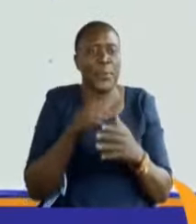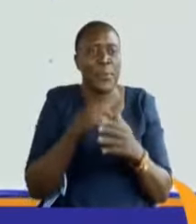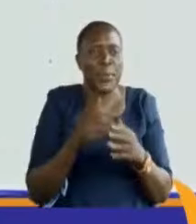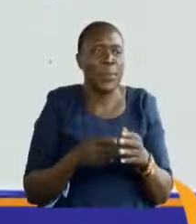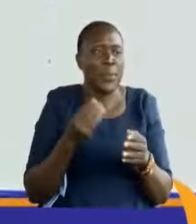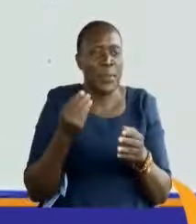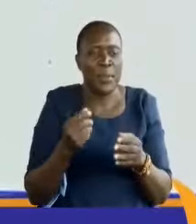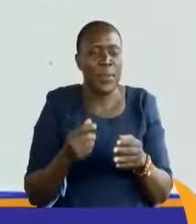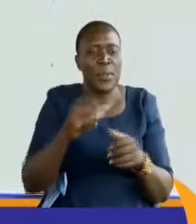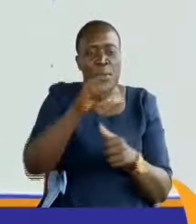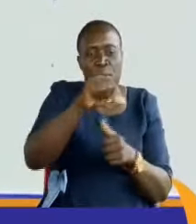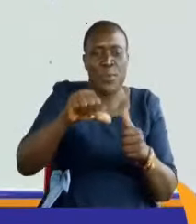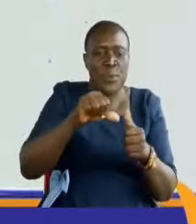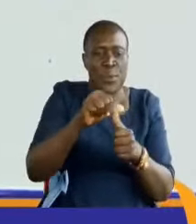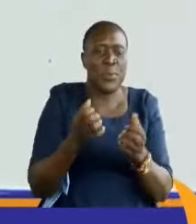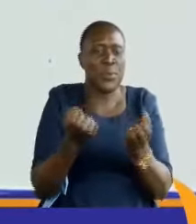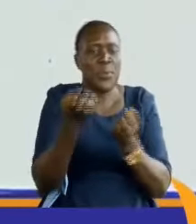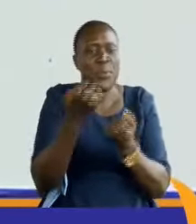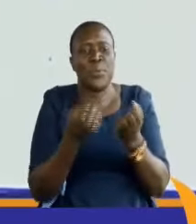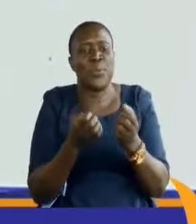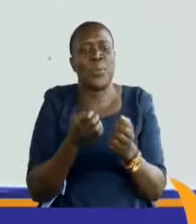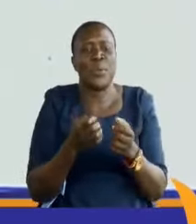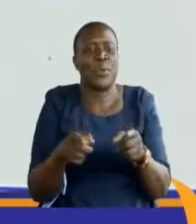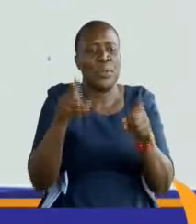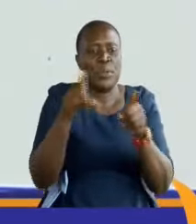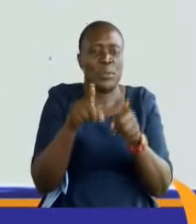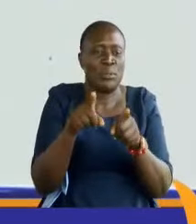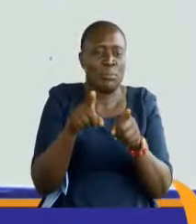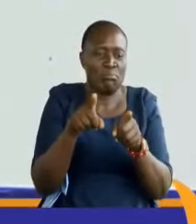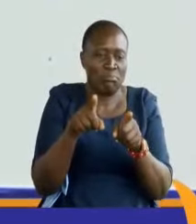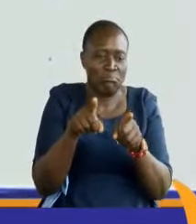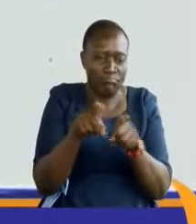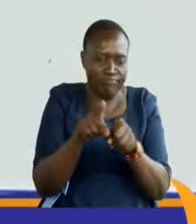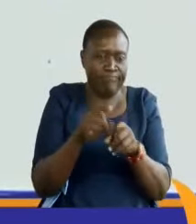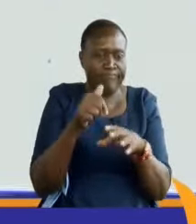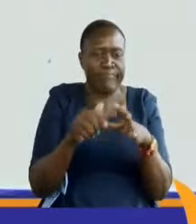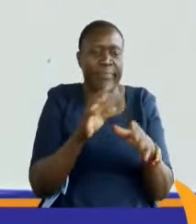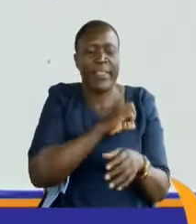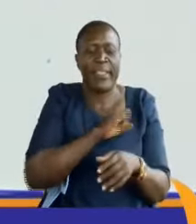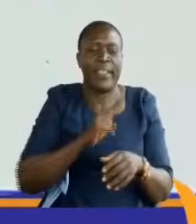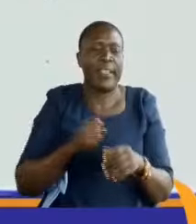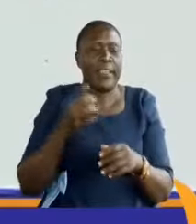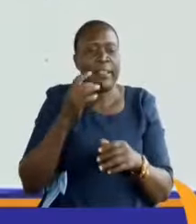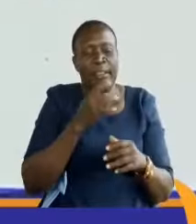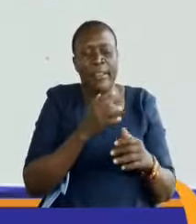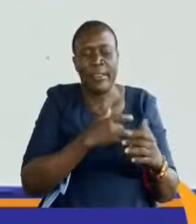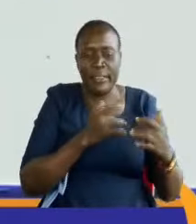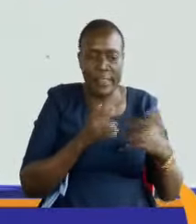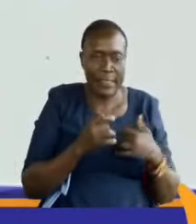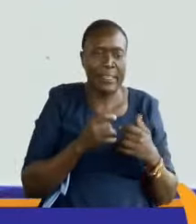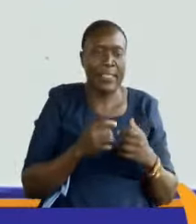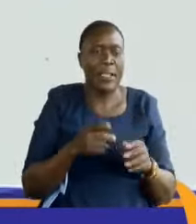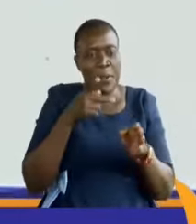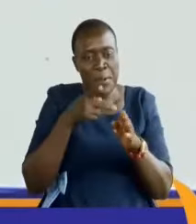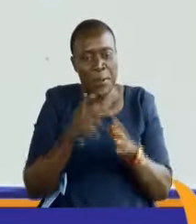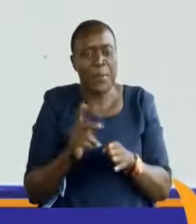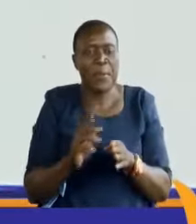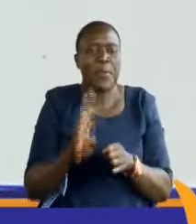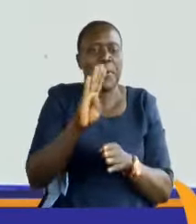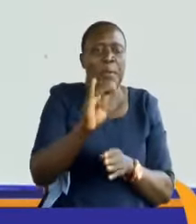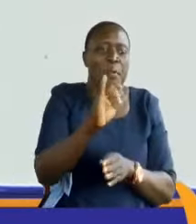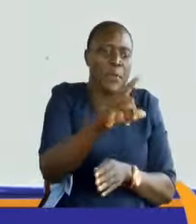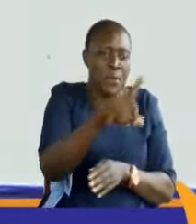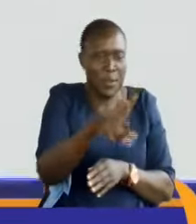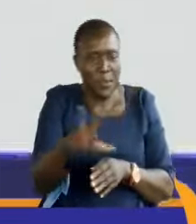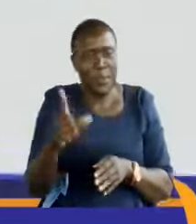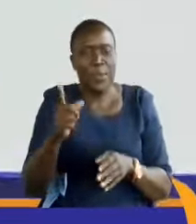in the economy. And Your Excellency, in the Senate, we are considering the prompt payment bill. And we hope that if this bill